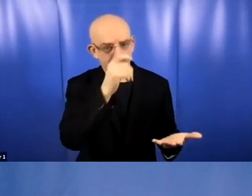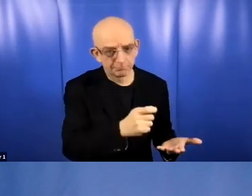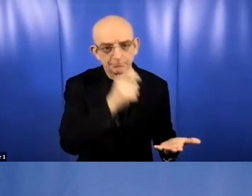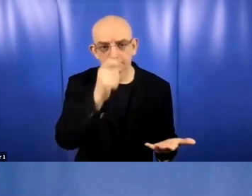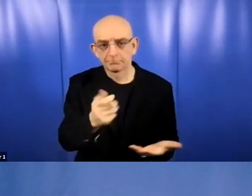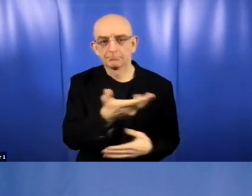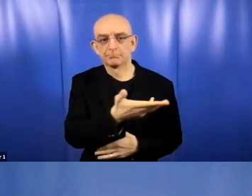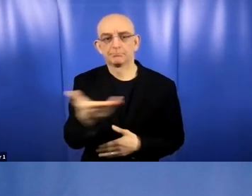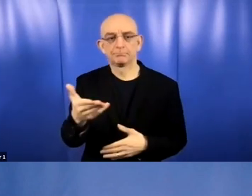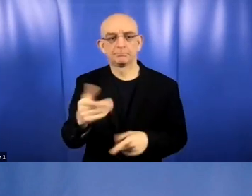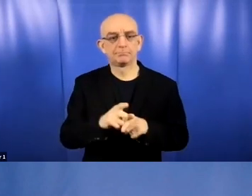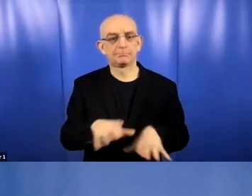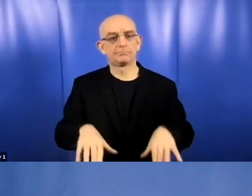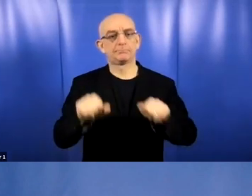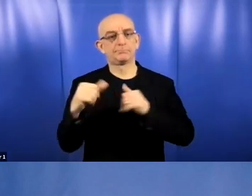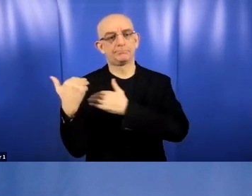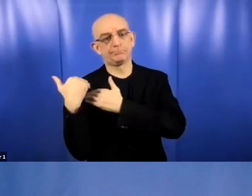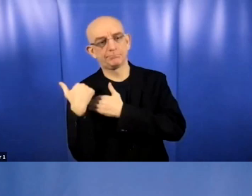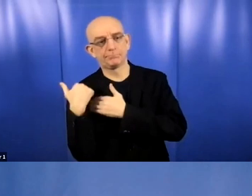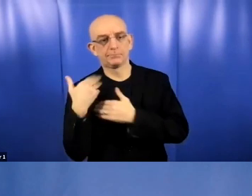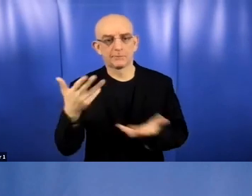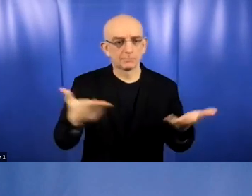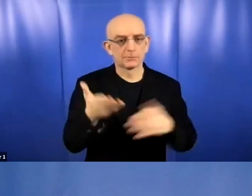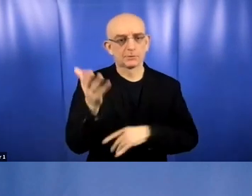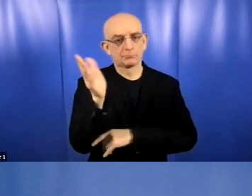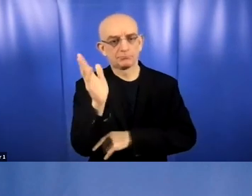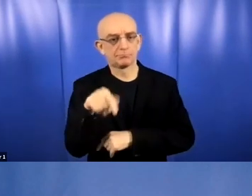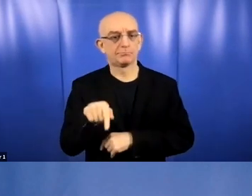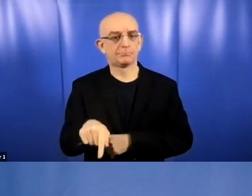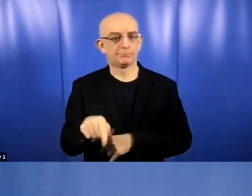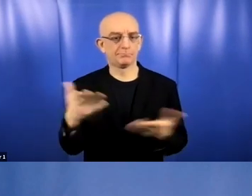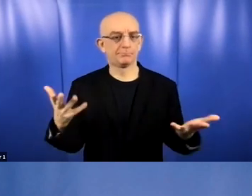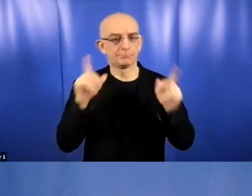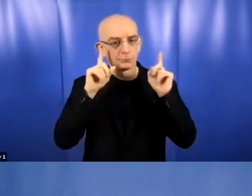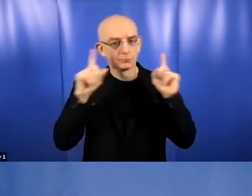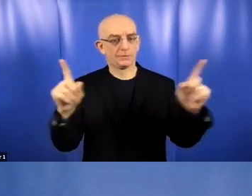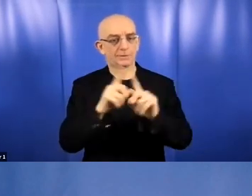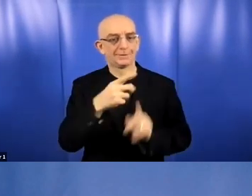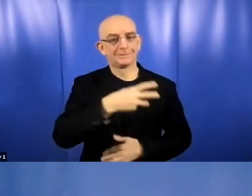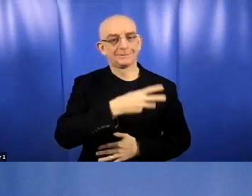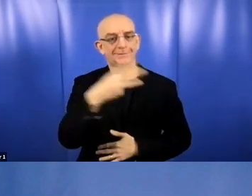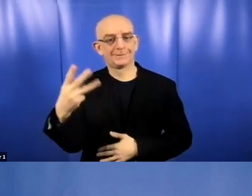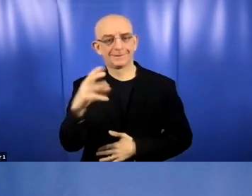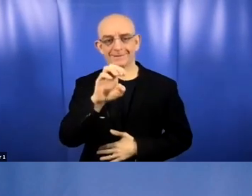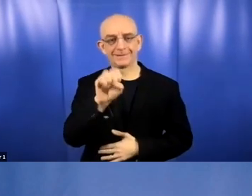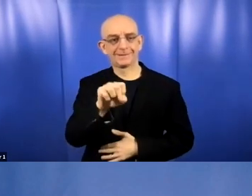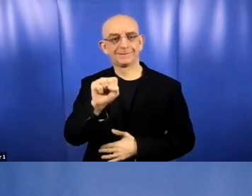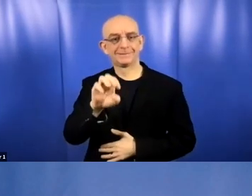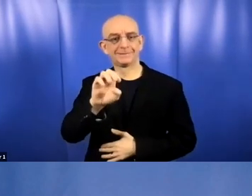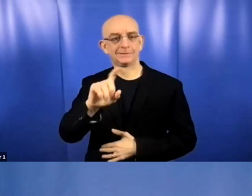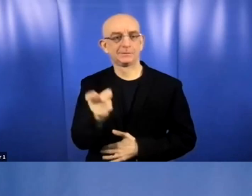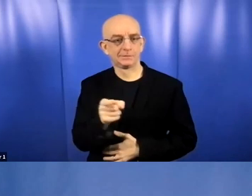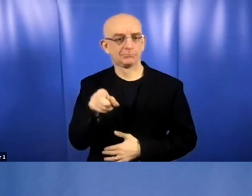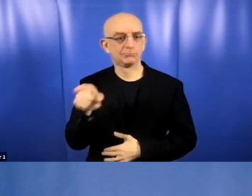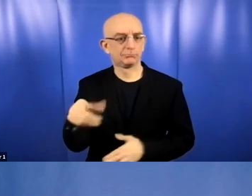of the world who helped to make this event possible, as well as those who so kindly are interpreting for us so that